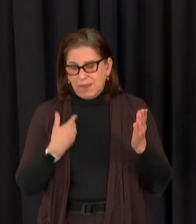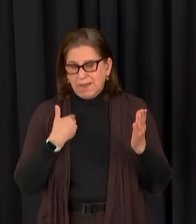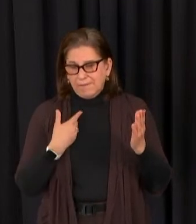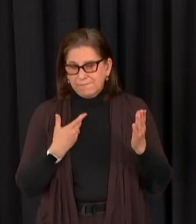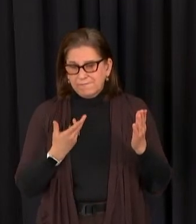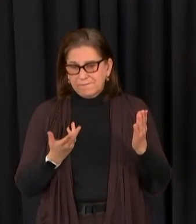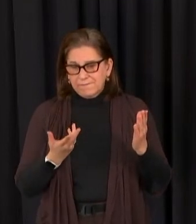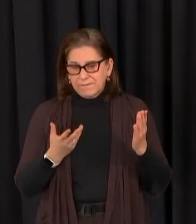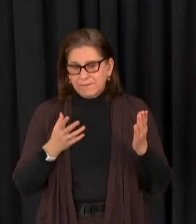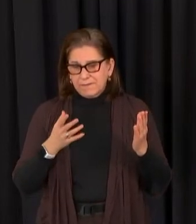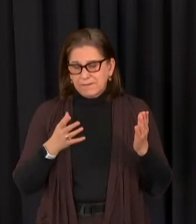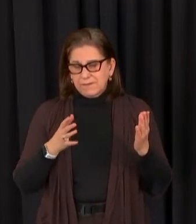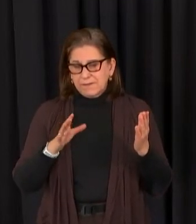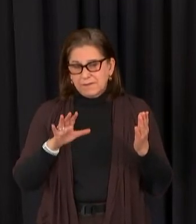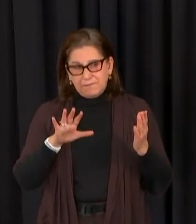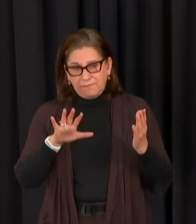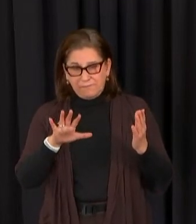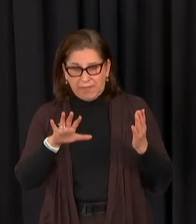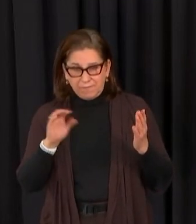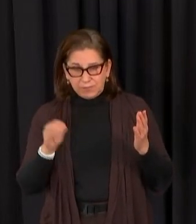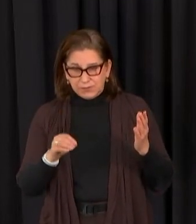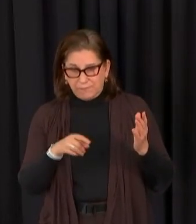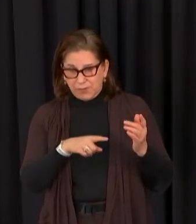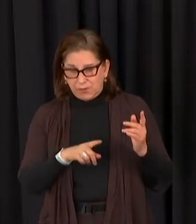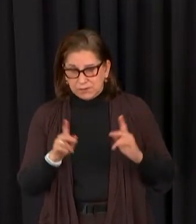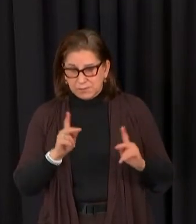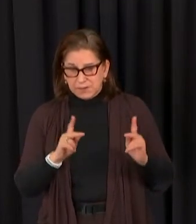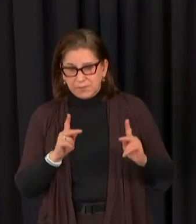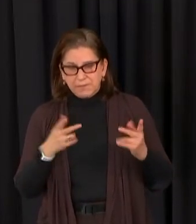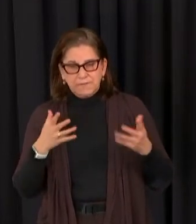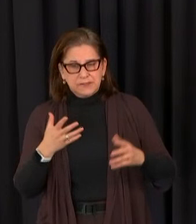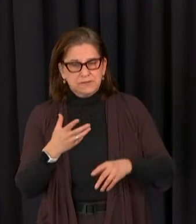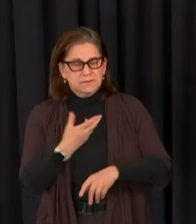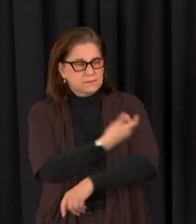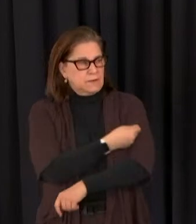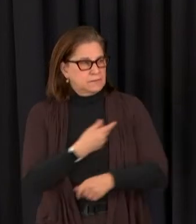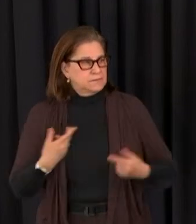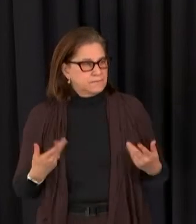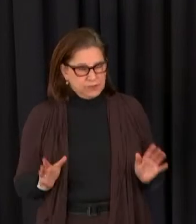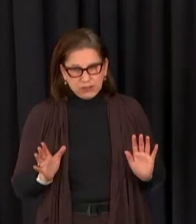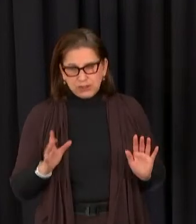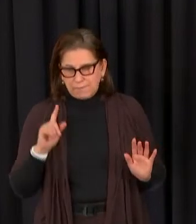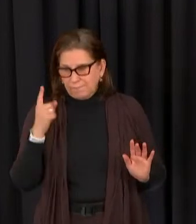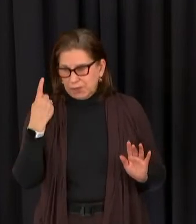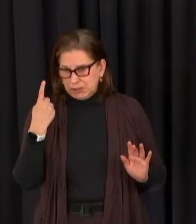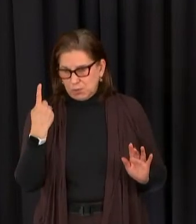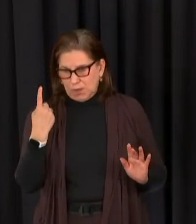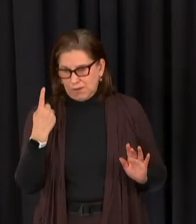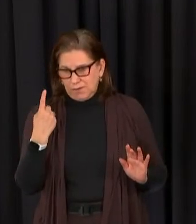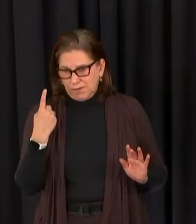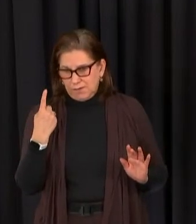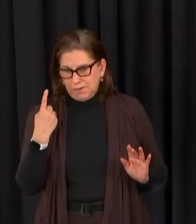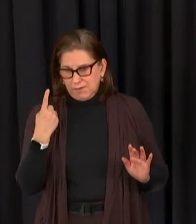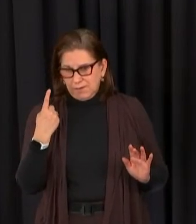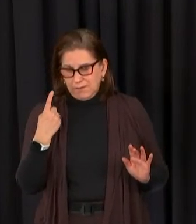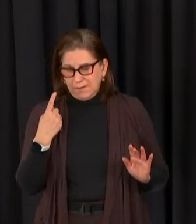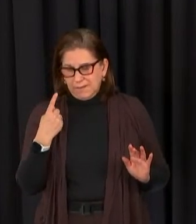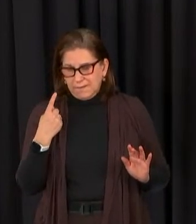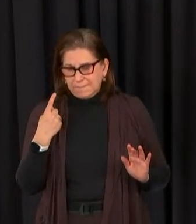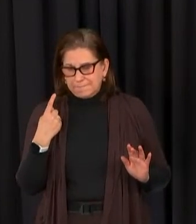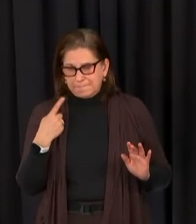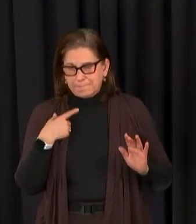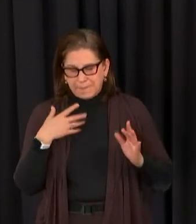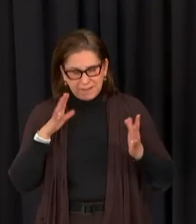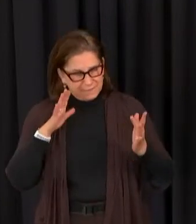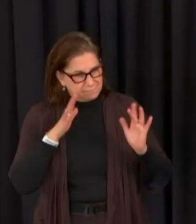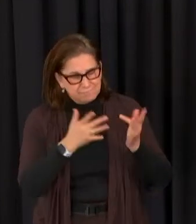close to 50%, if not more, of those individuals have received their first dose of vaccine. So there's aggressive outreach. I'm